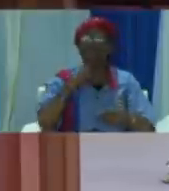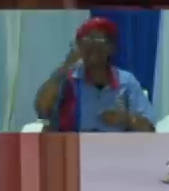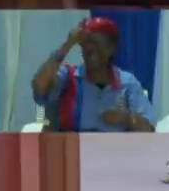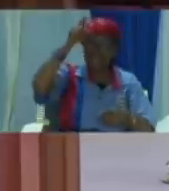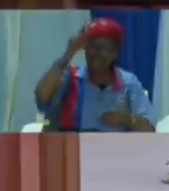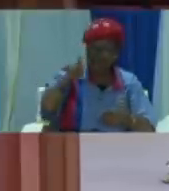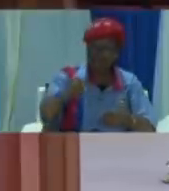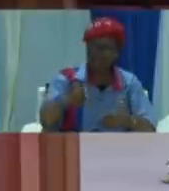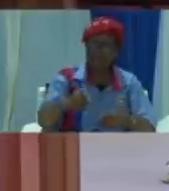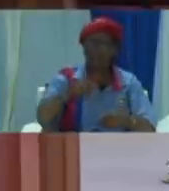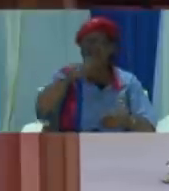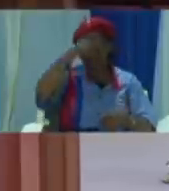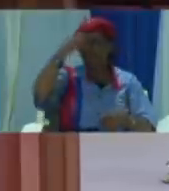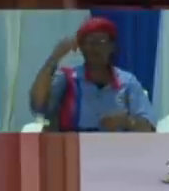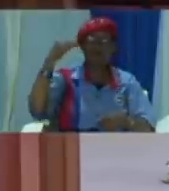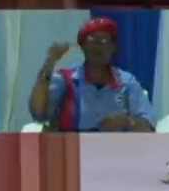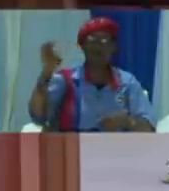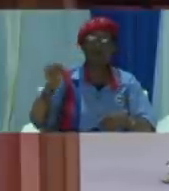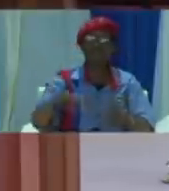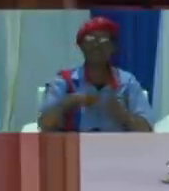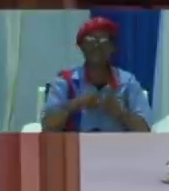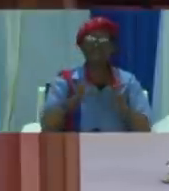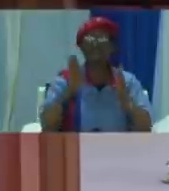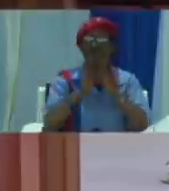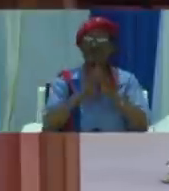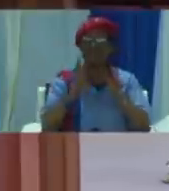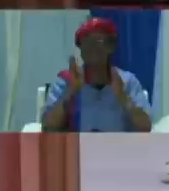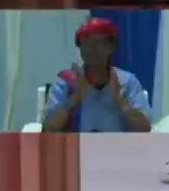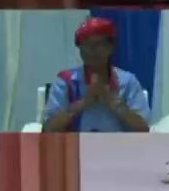because of this convention,